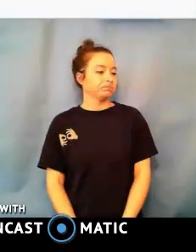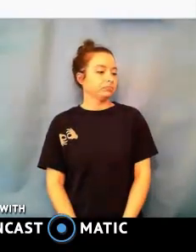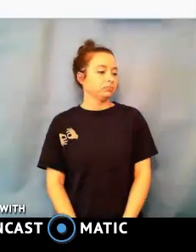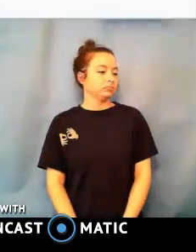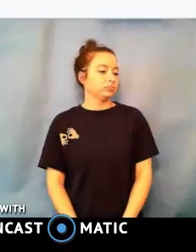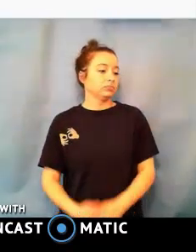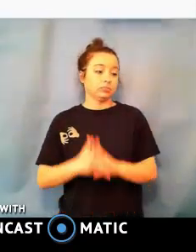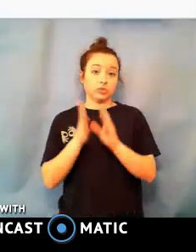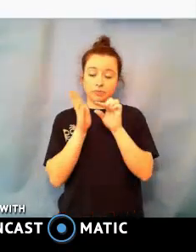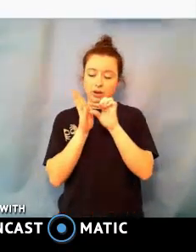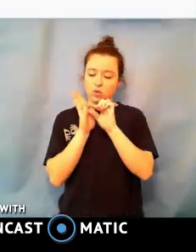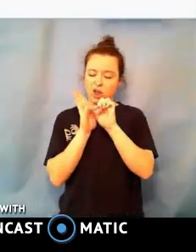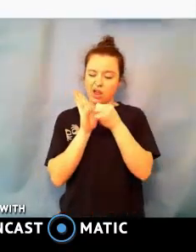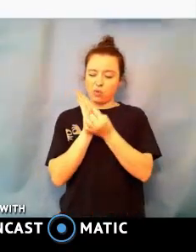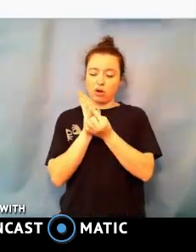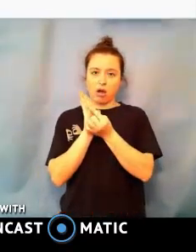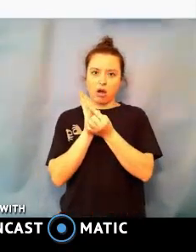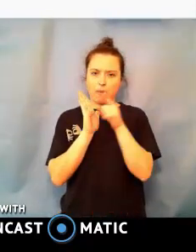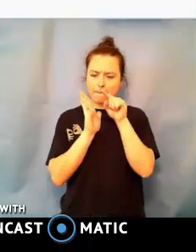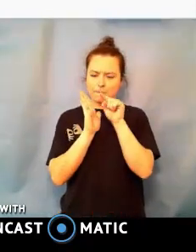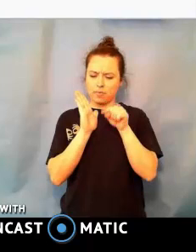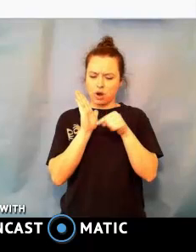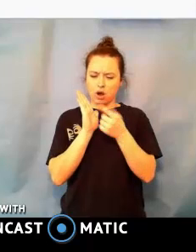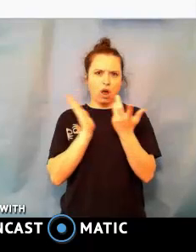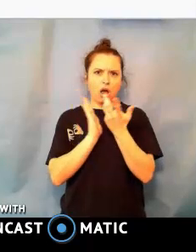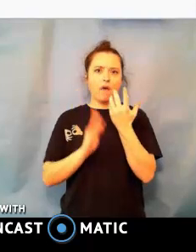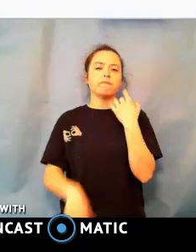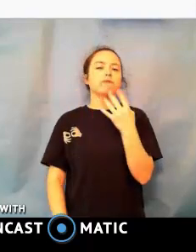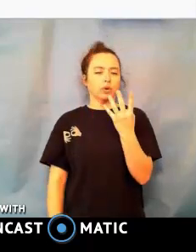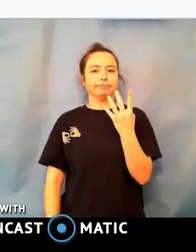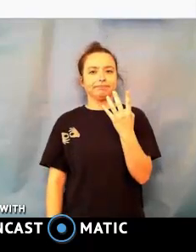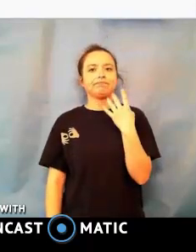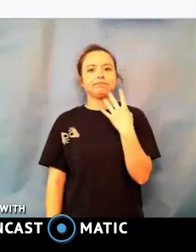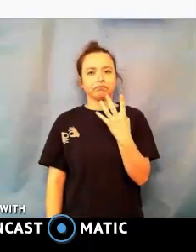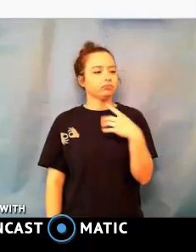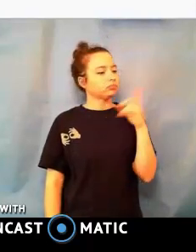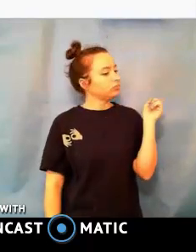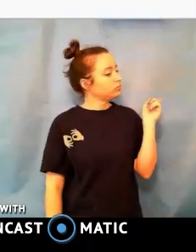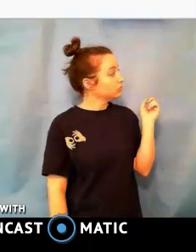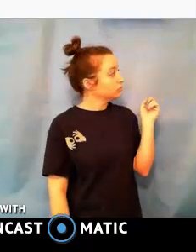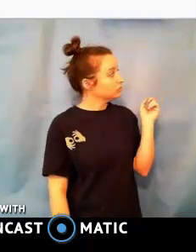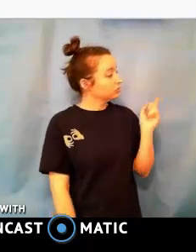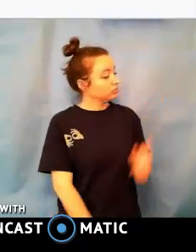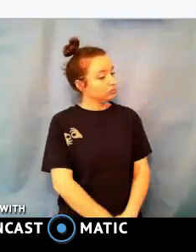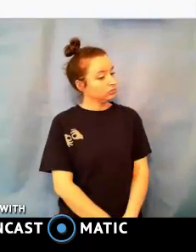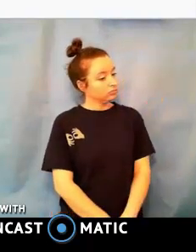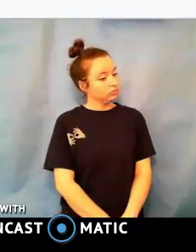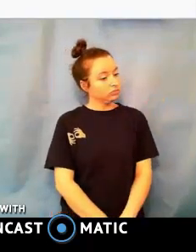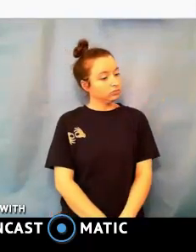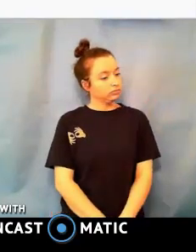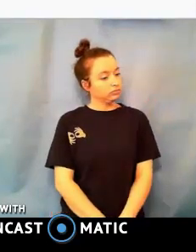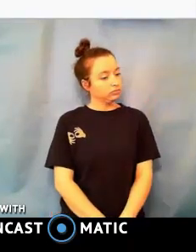So my hour hand is going to point at the 4 because it was 4 o'clock.